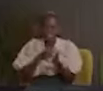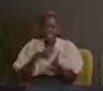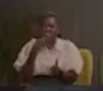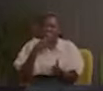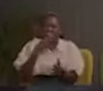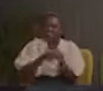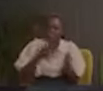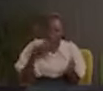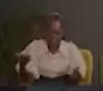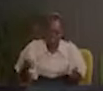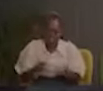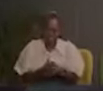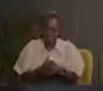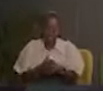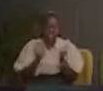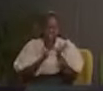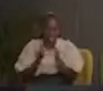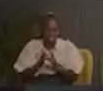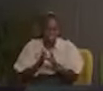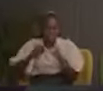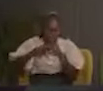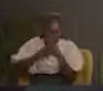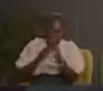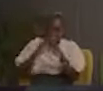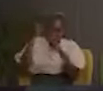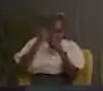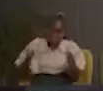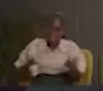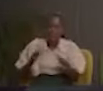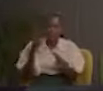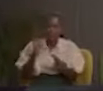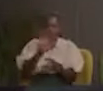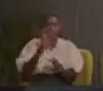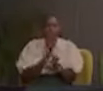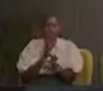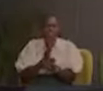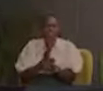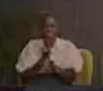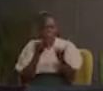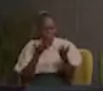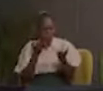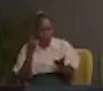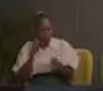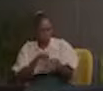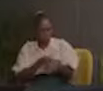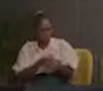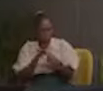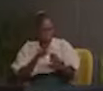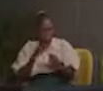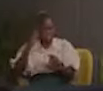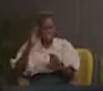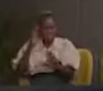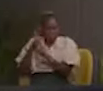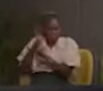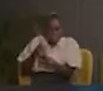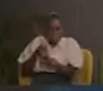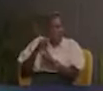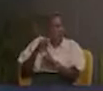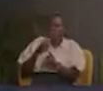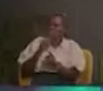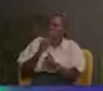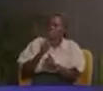everything. Jesus, the author and the finisher of your faith, he got to a point where he sincerely admitted that this journey was